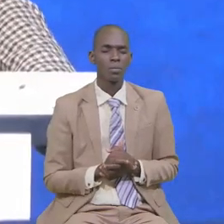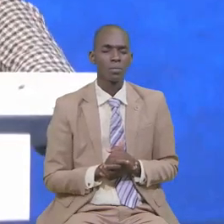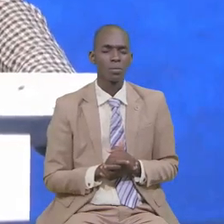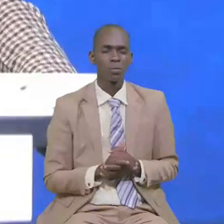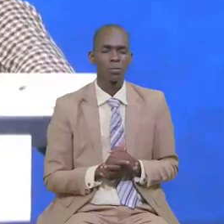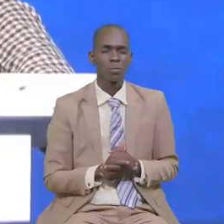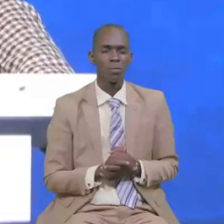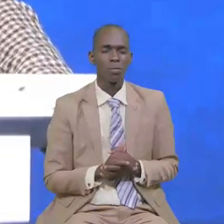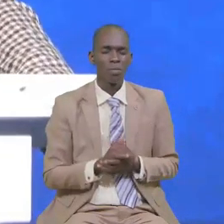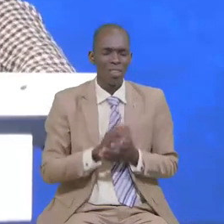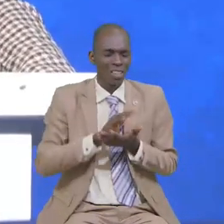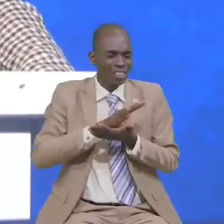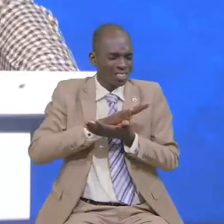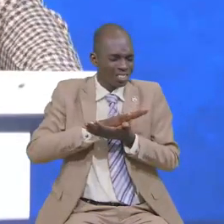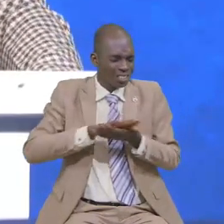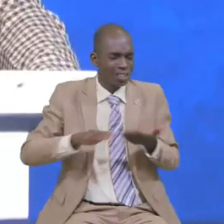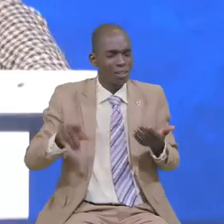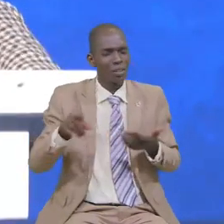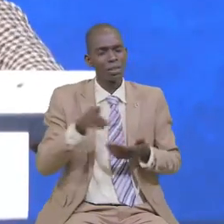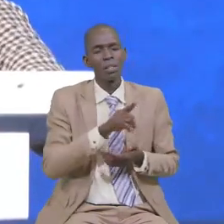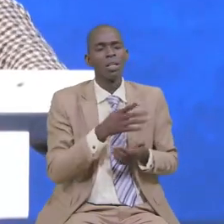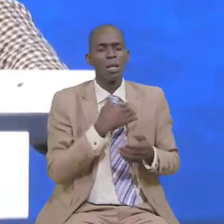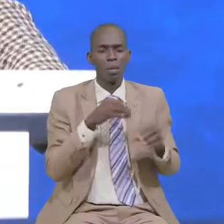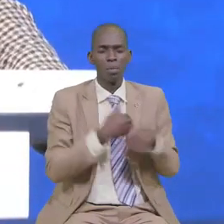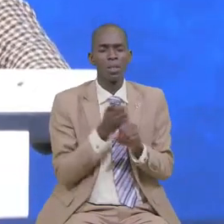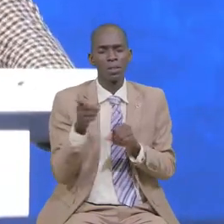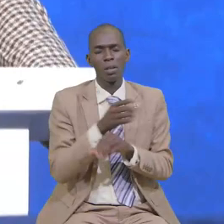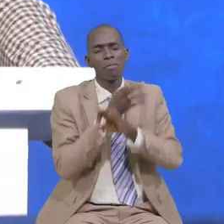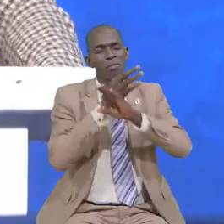Wash them and set them free.